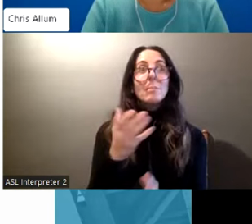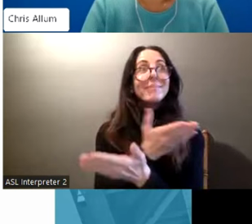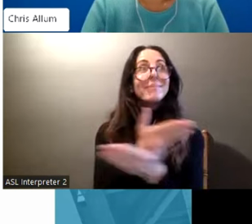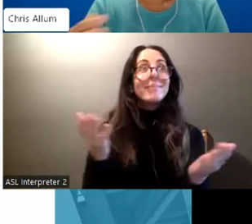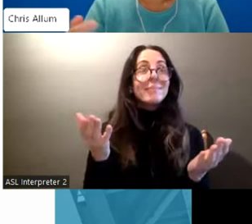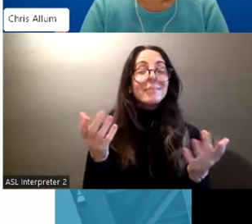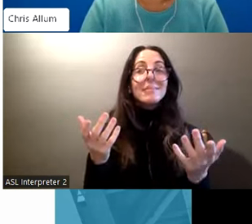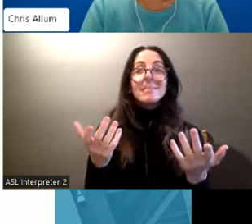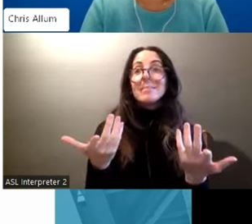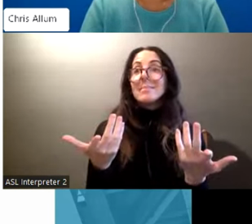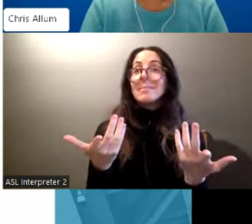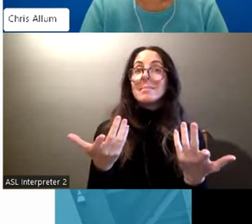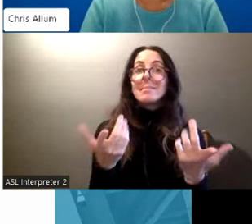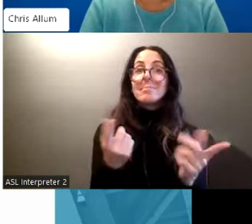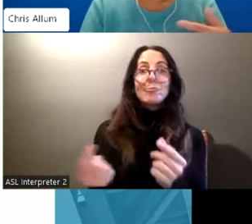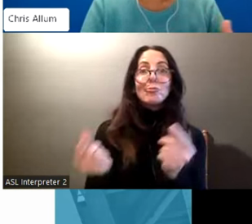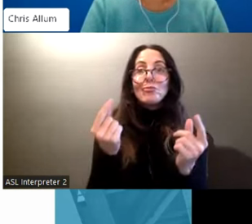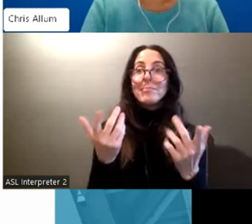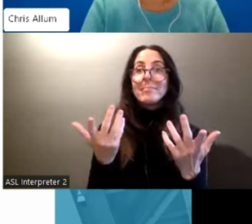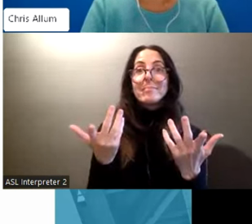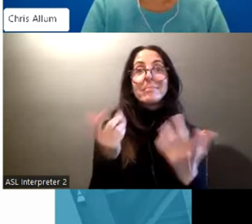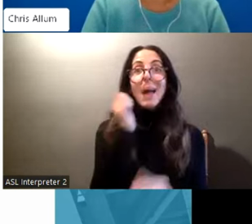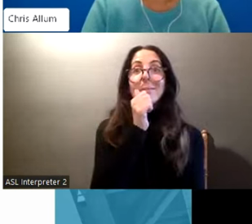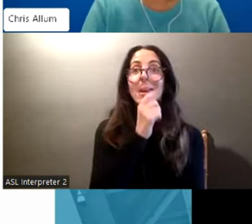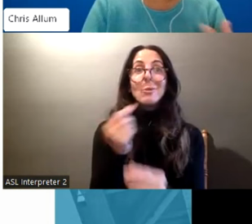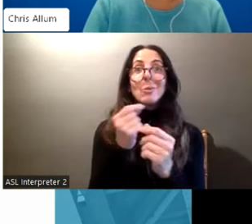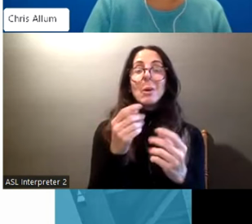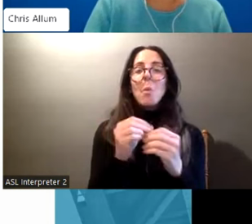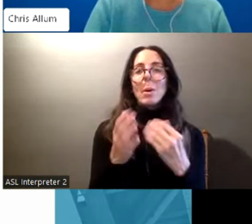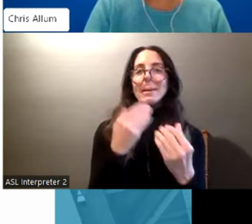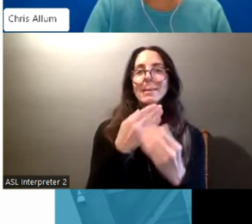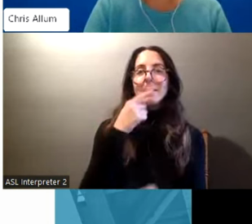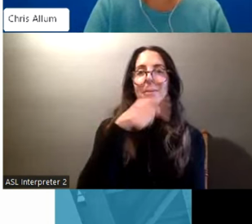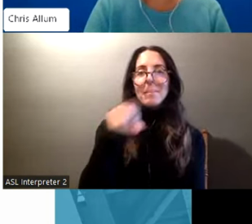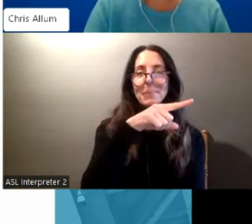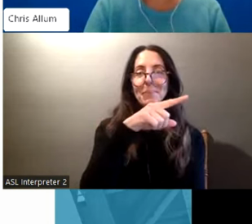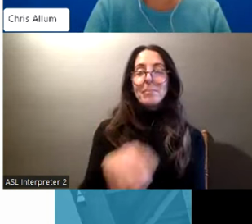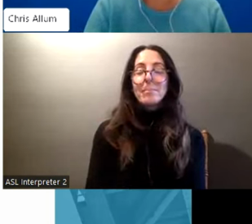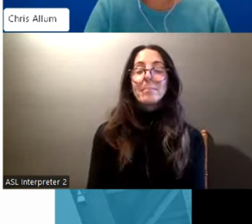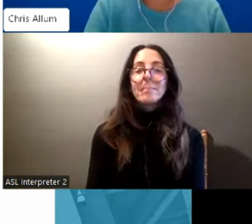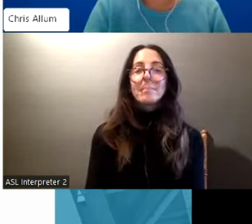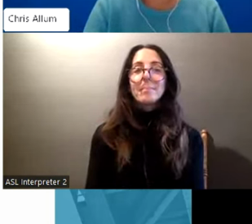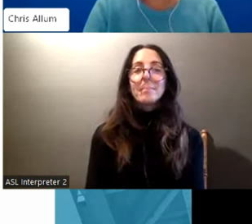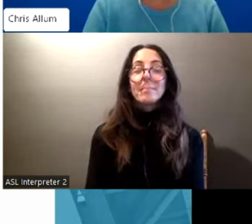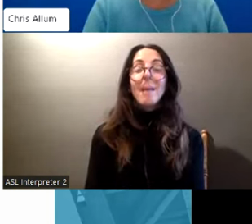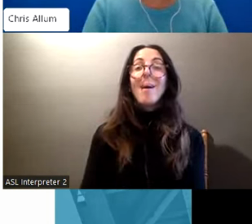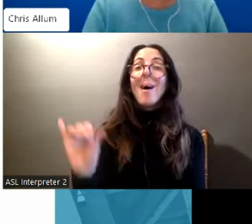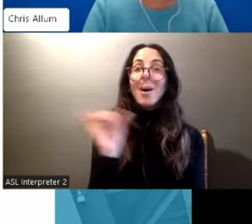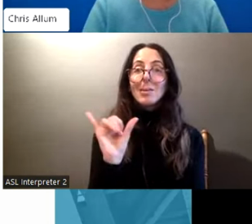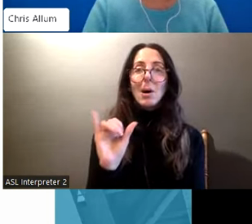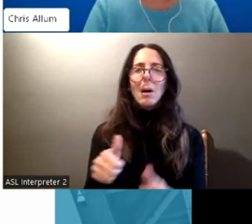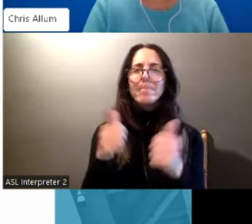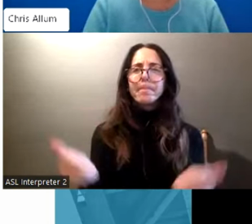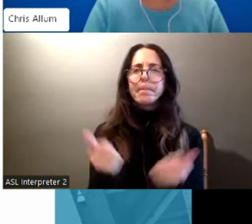as they go about doing their day-to-day lives. The other thing is there's a lot of data, and you can